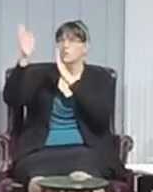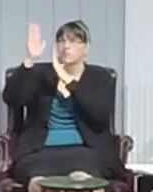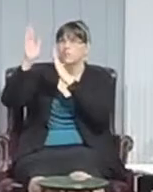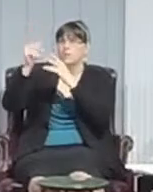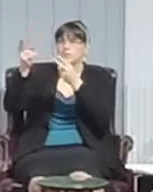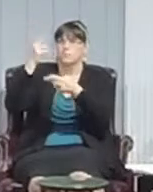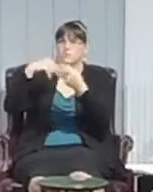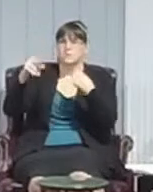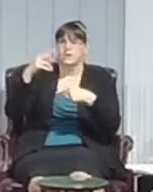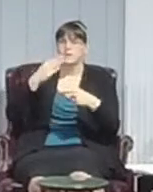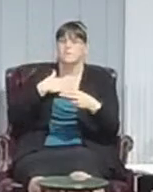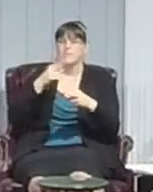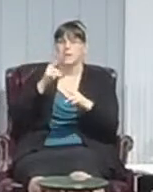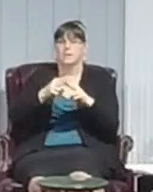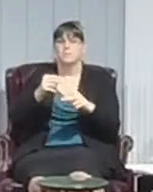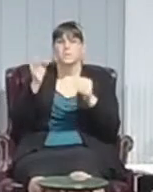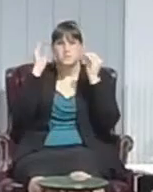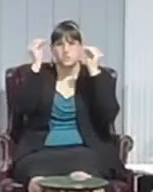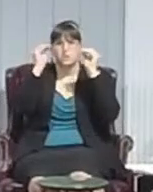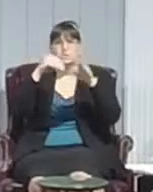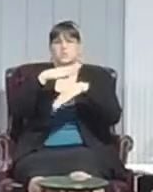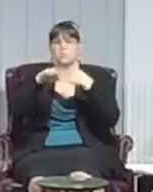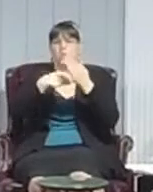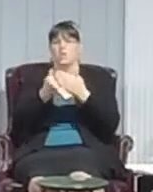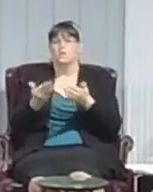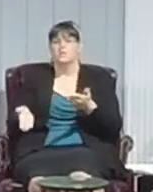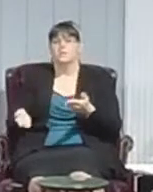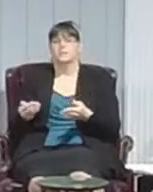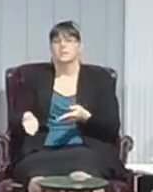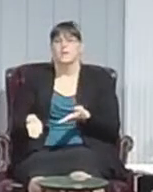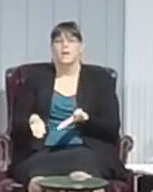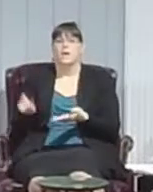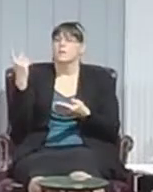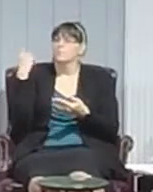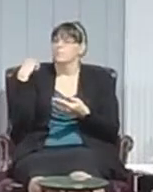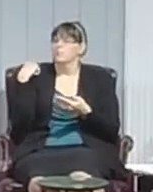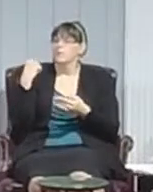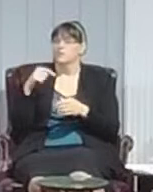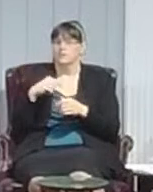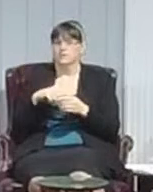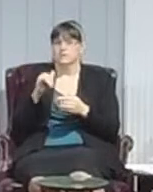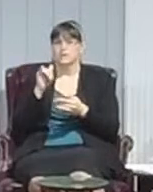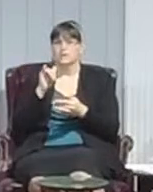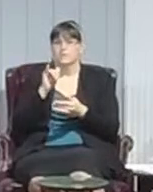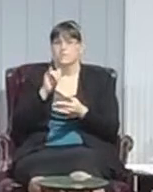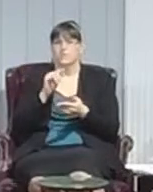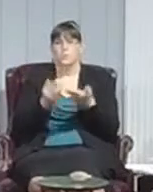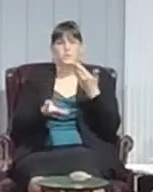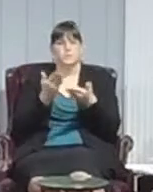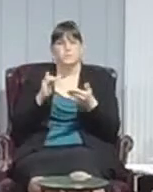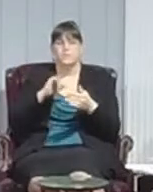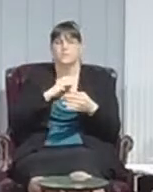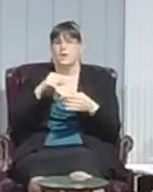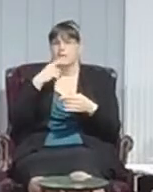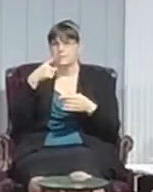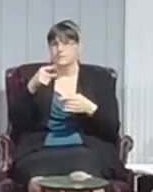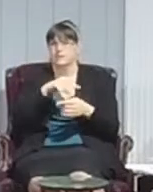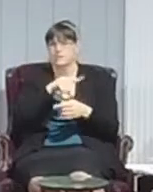my name, he shall teach you all things and bring all things to your remembrance, whatsoever I have said unto you.